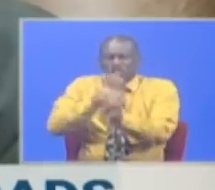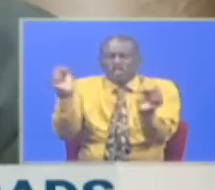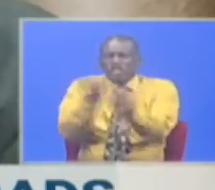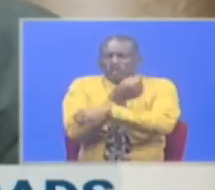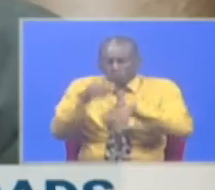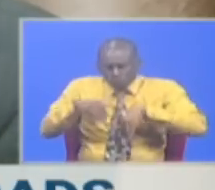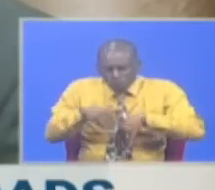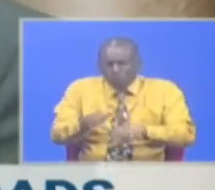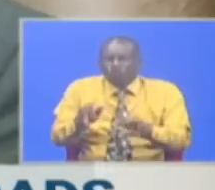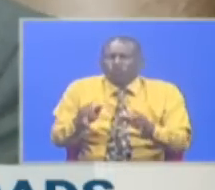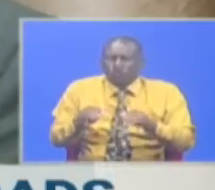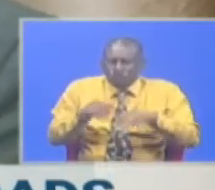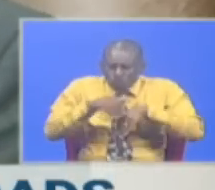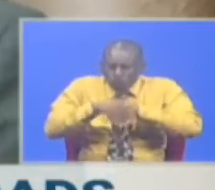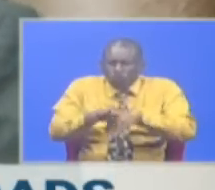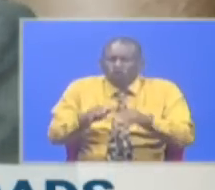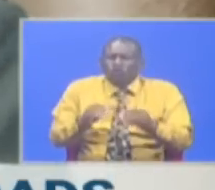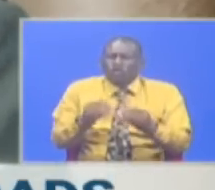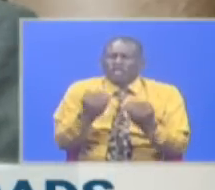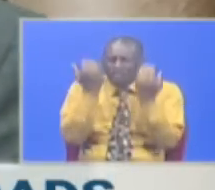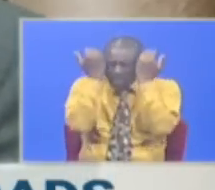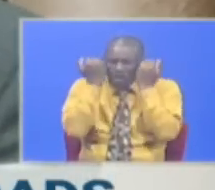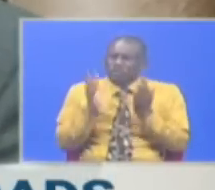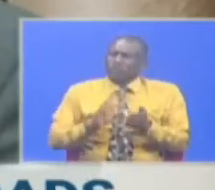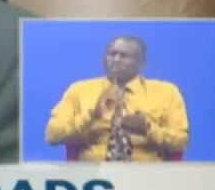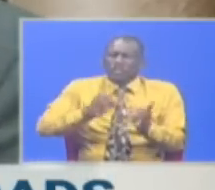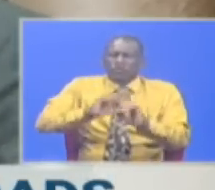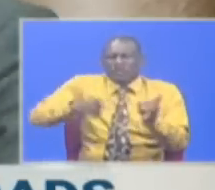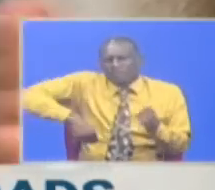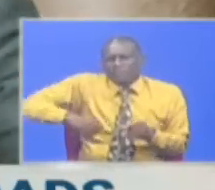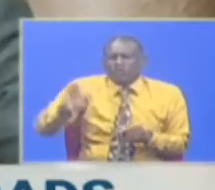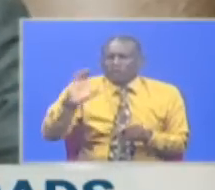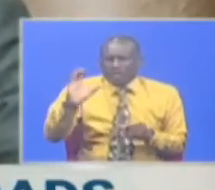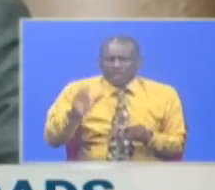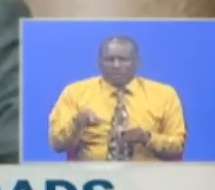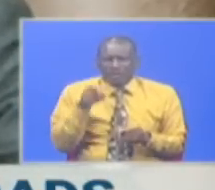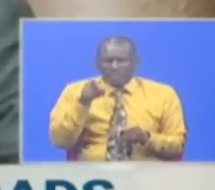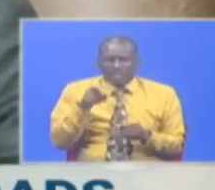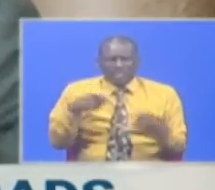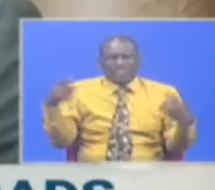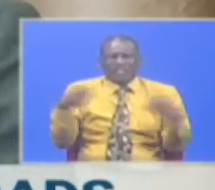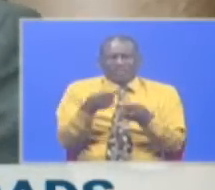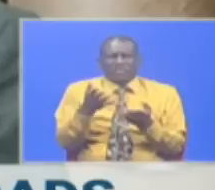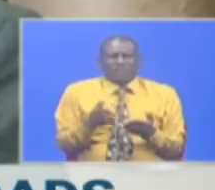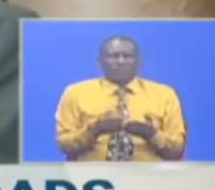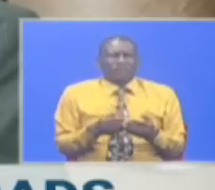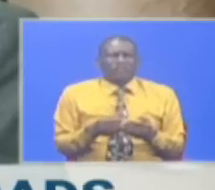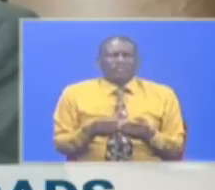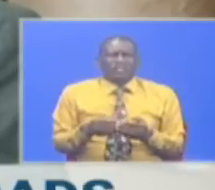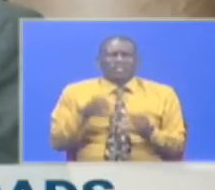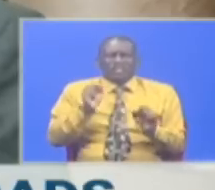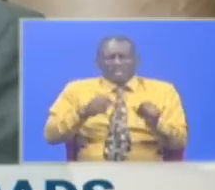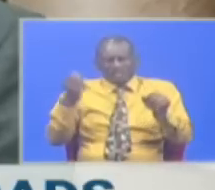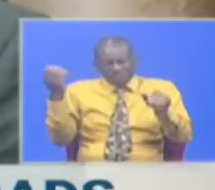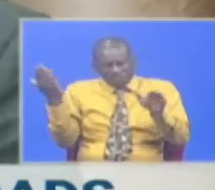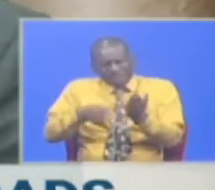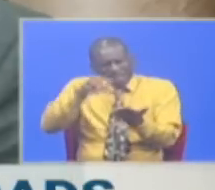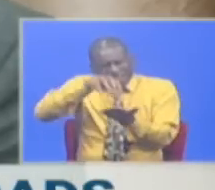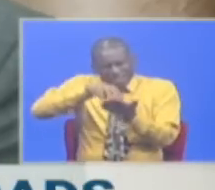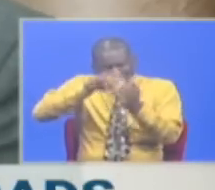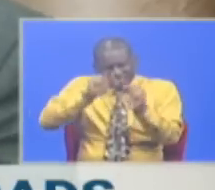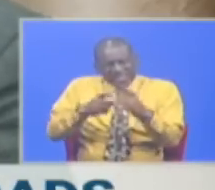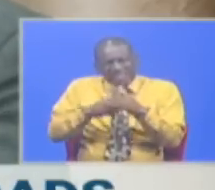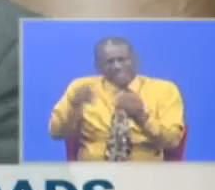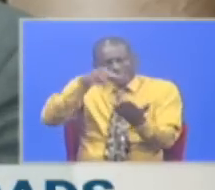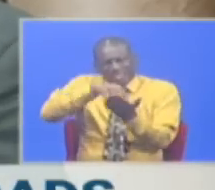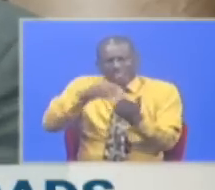police the advocates to say you didn't pay your client. Okay, but they can come back to court. They can file a case. Another case